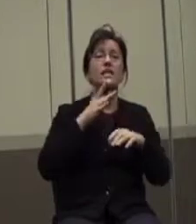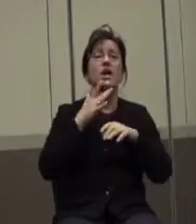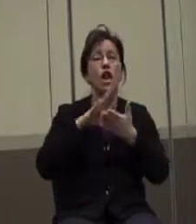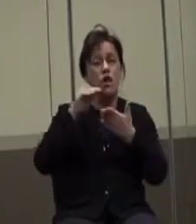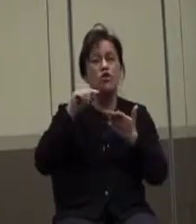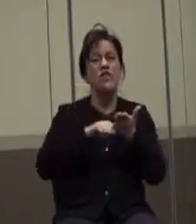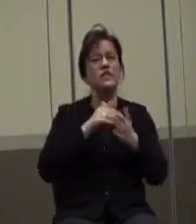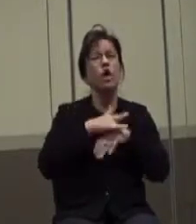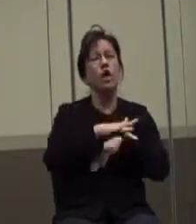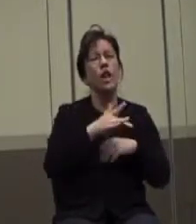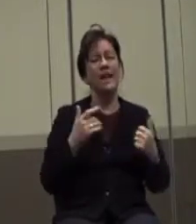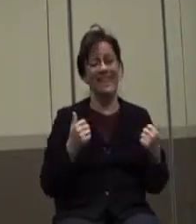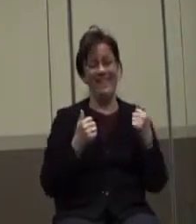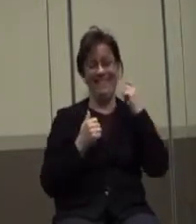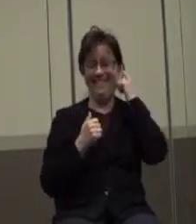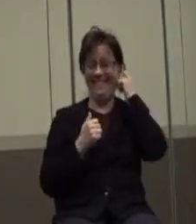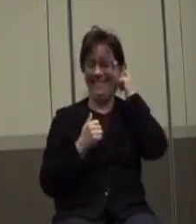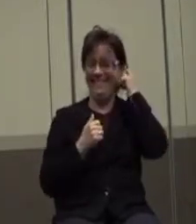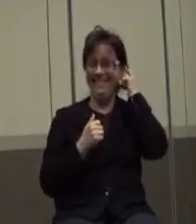early.